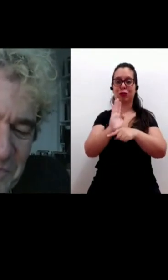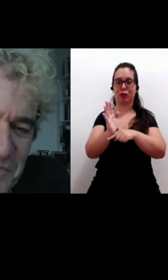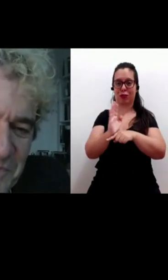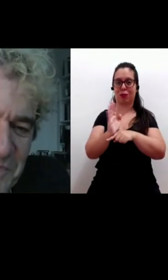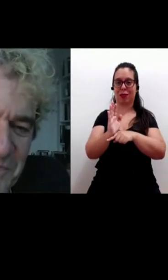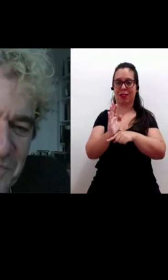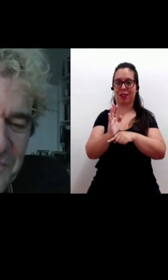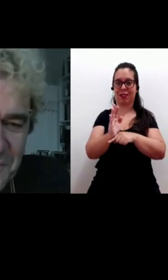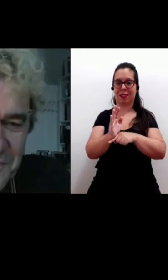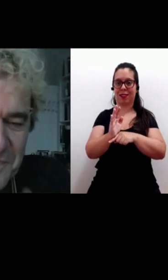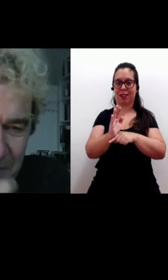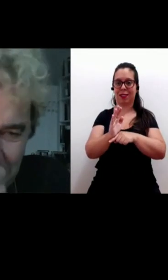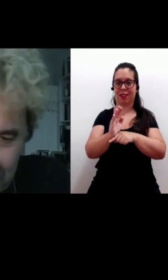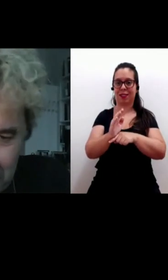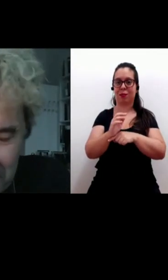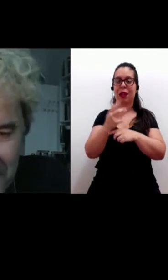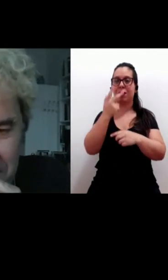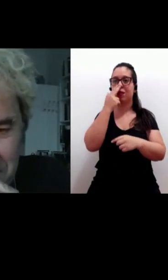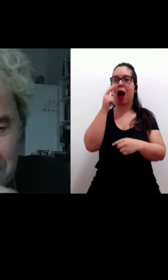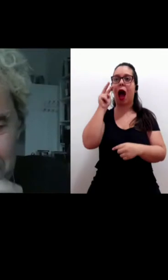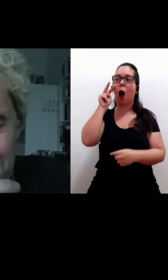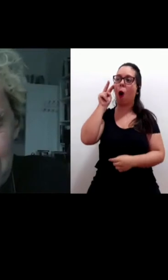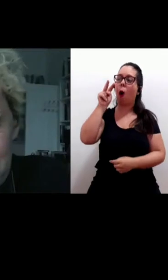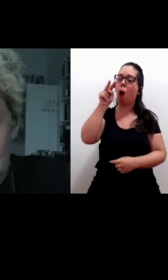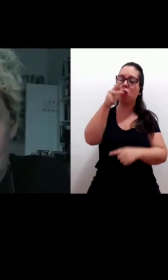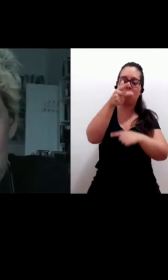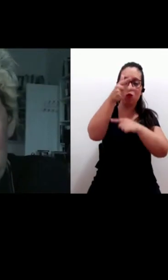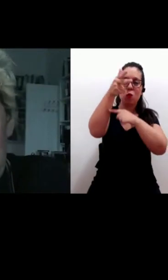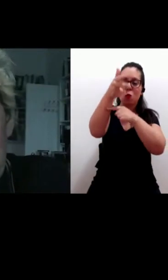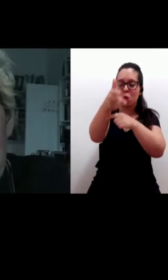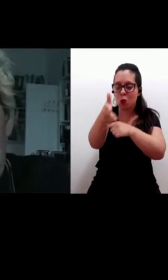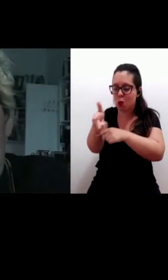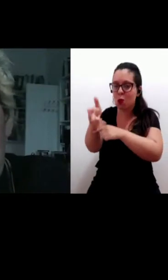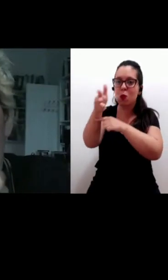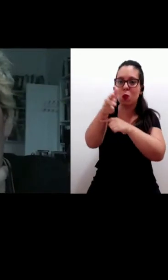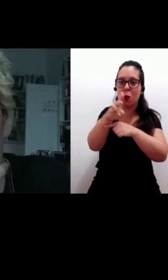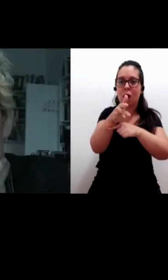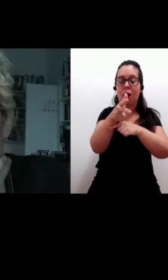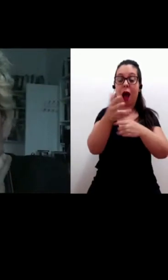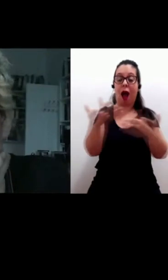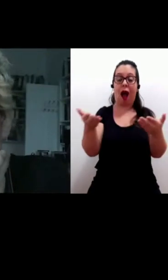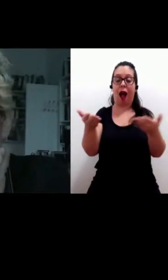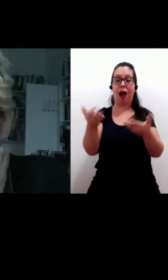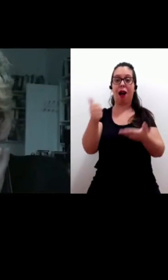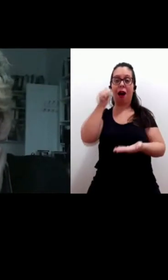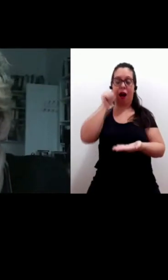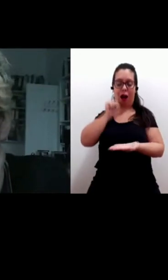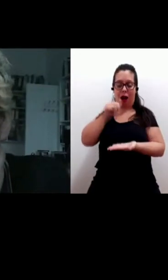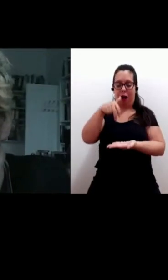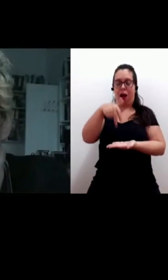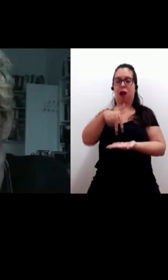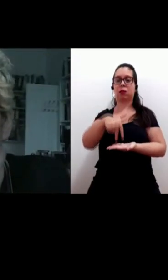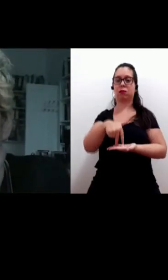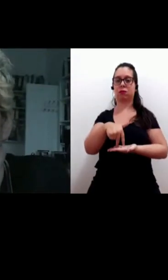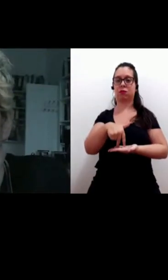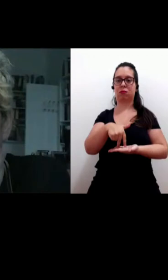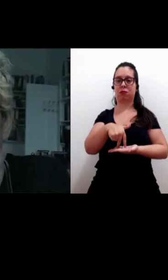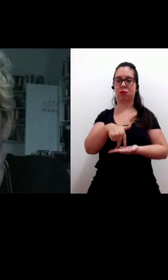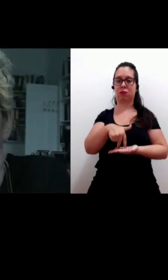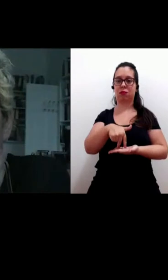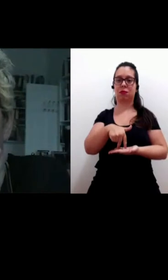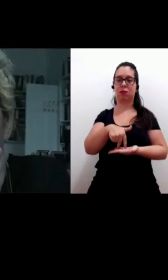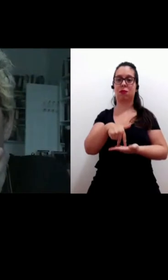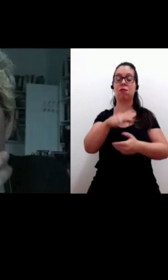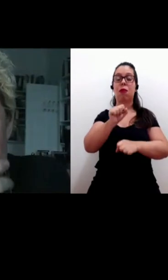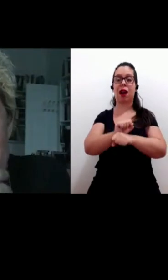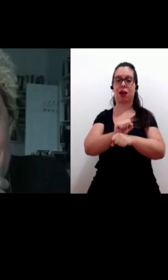where you are going with your eye. And now she's still. And it's the sound that it's